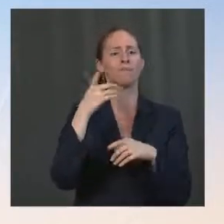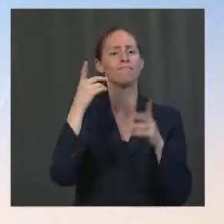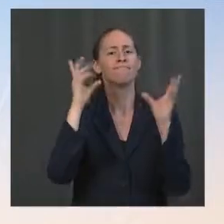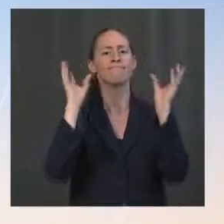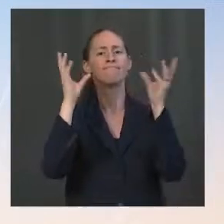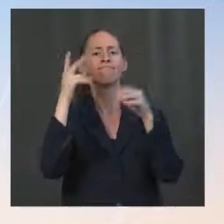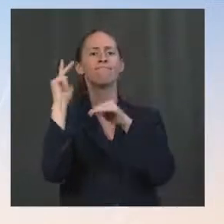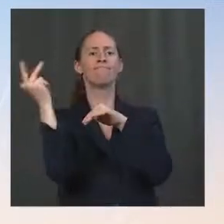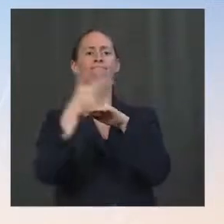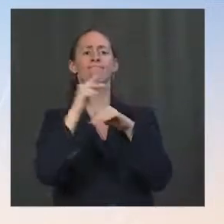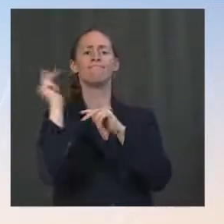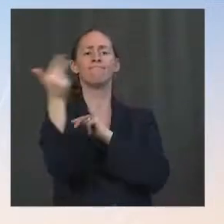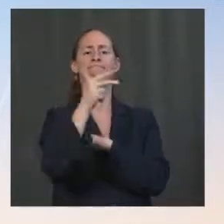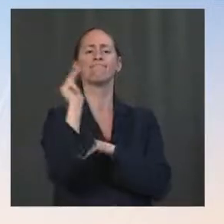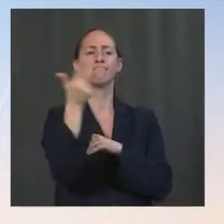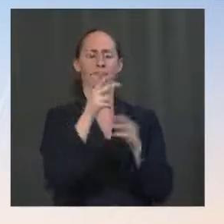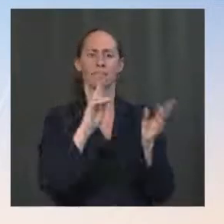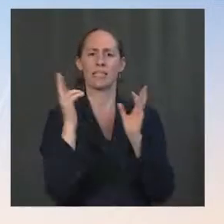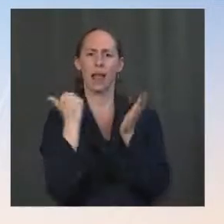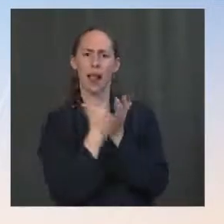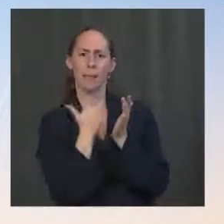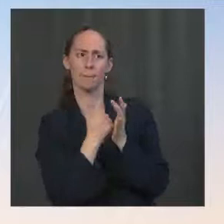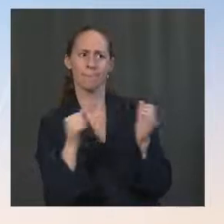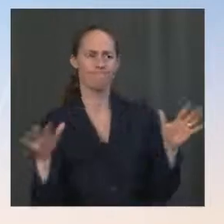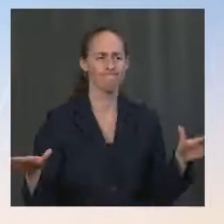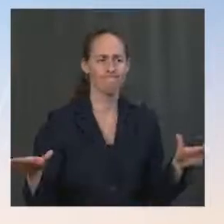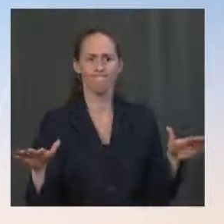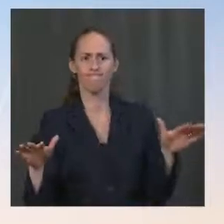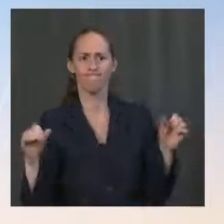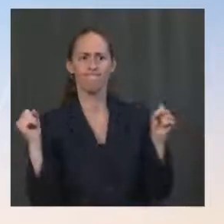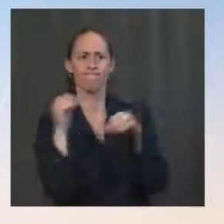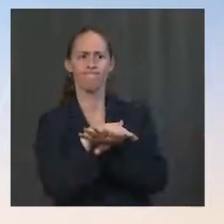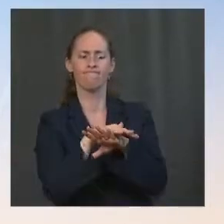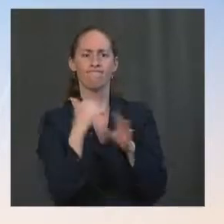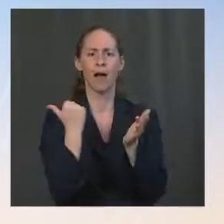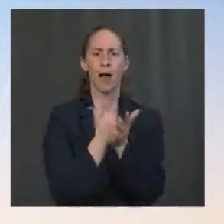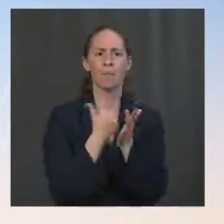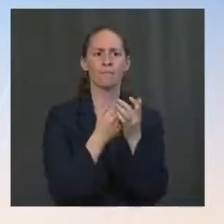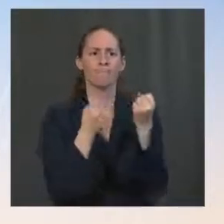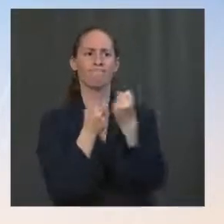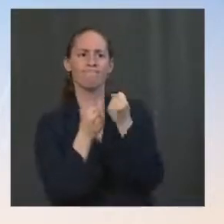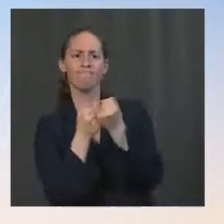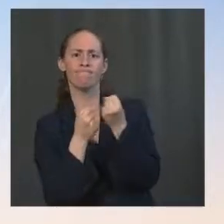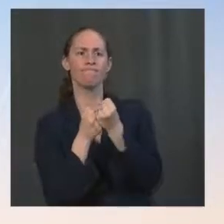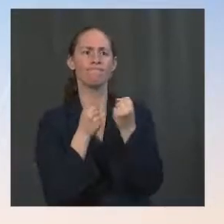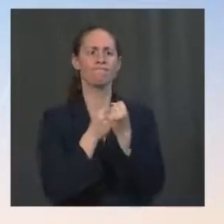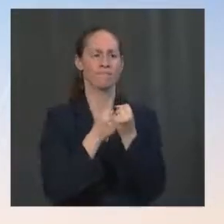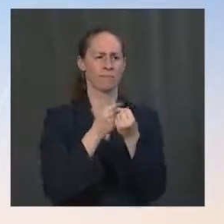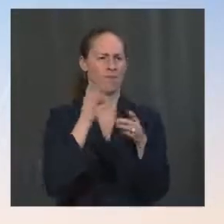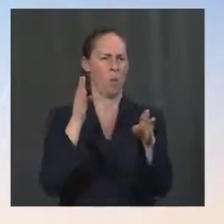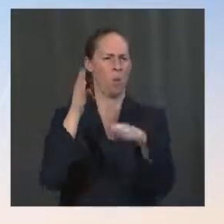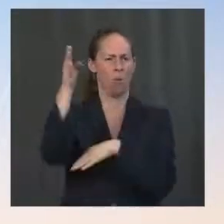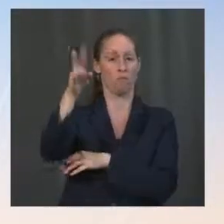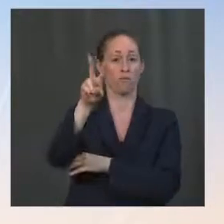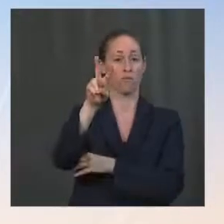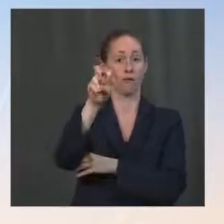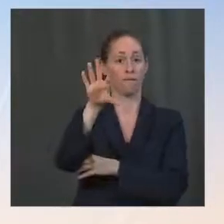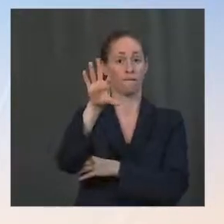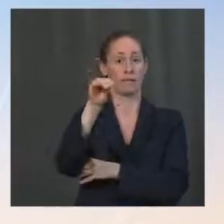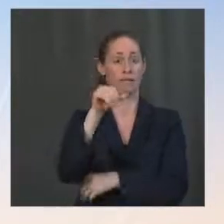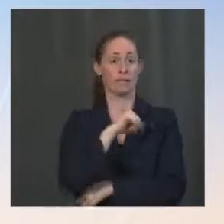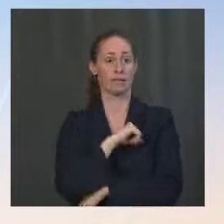assist the state in decompressing hospital load should that be needed. We have over 250 personnel across the state and 20